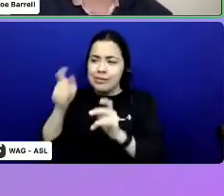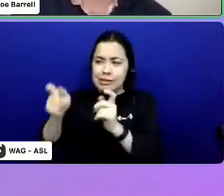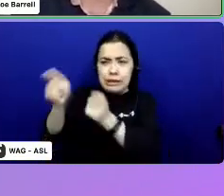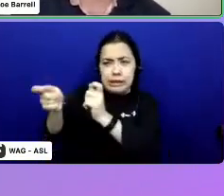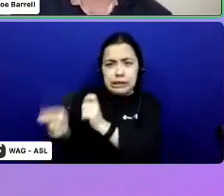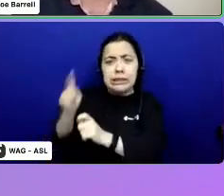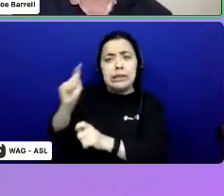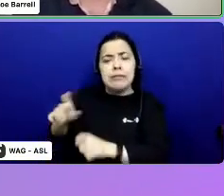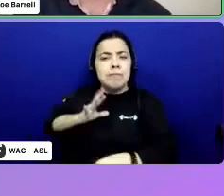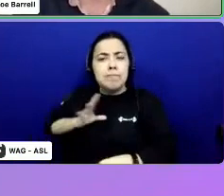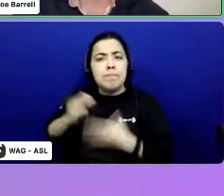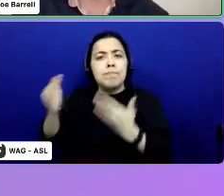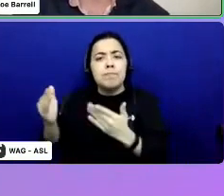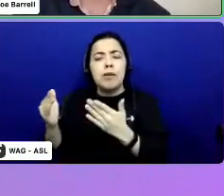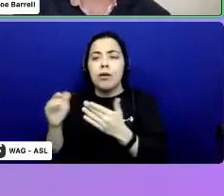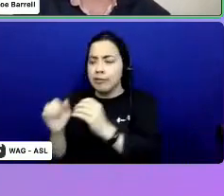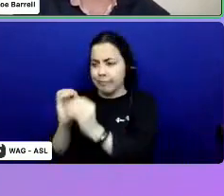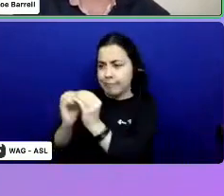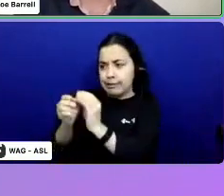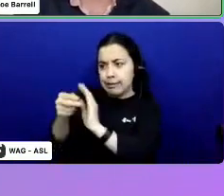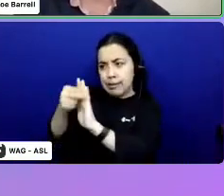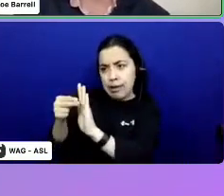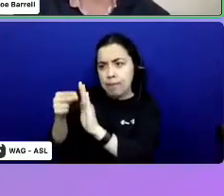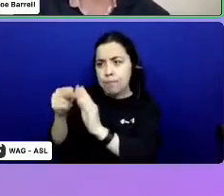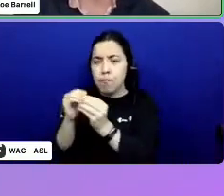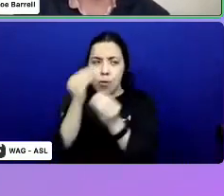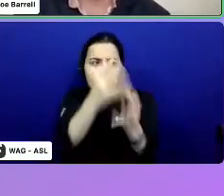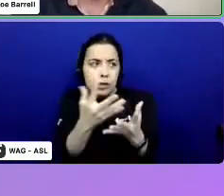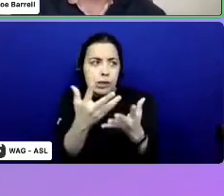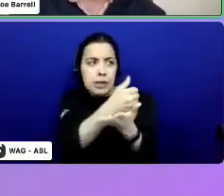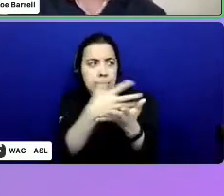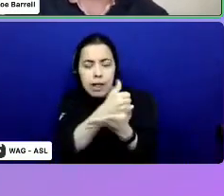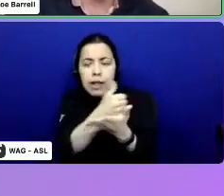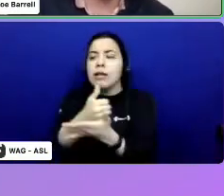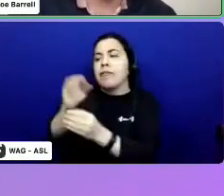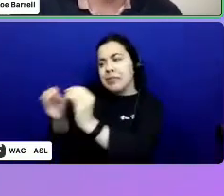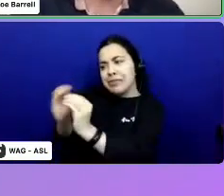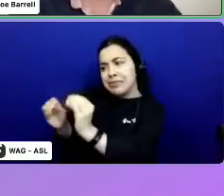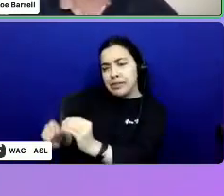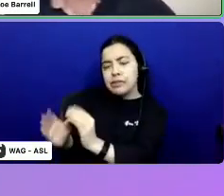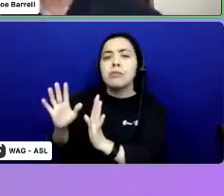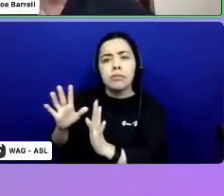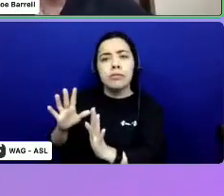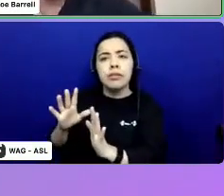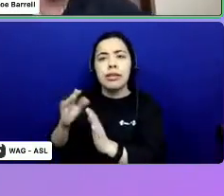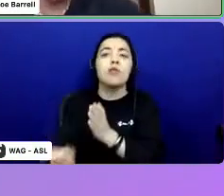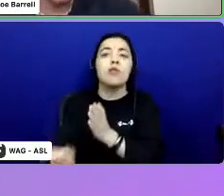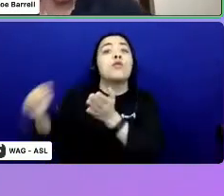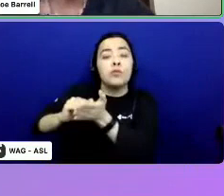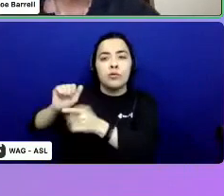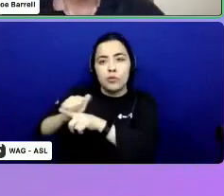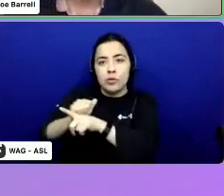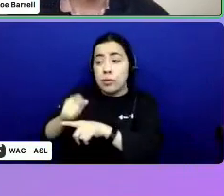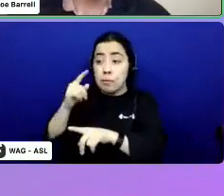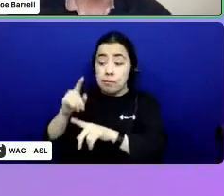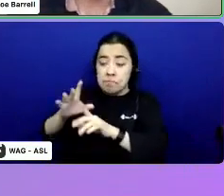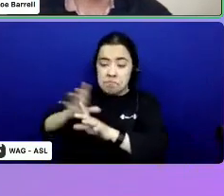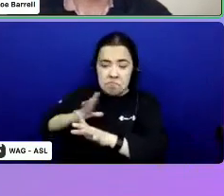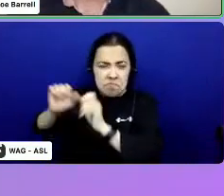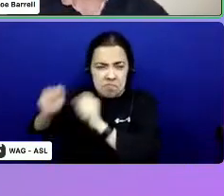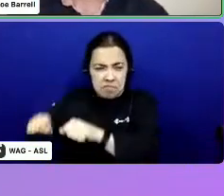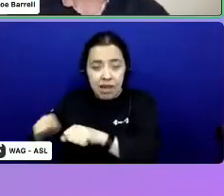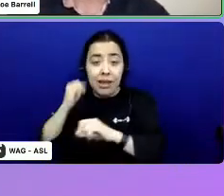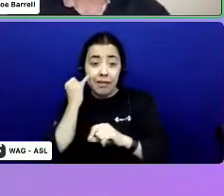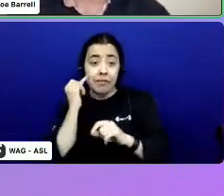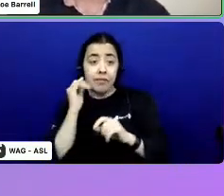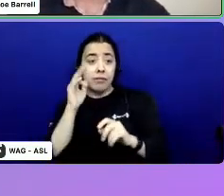can update the labels, collect more data, or maybe fix some of the data, and then retrain the model. But if it looks good, then we will deploy